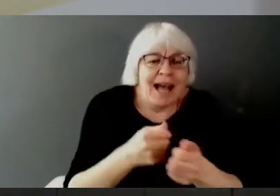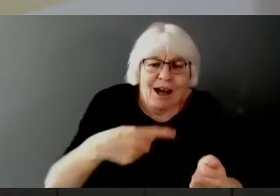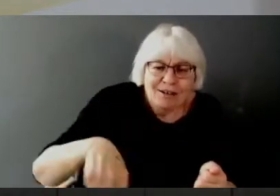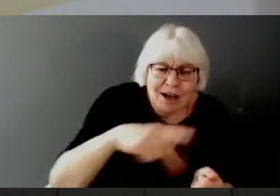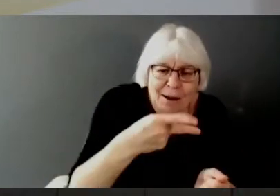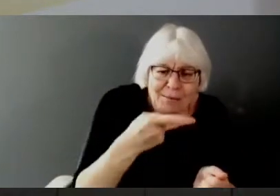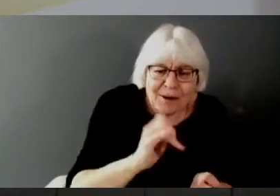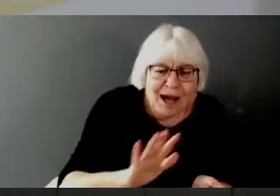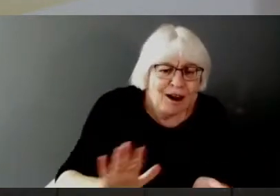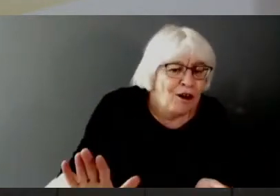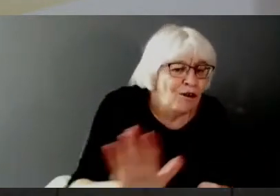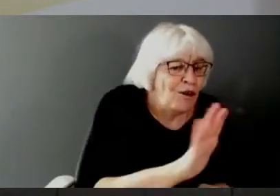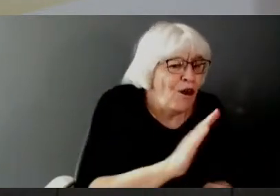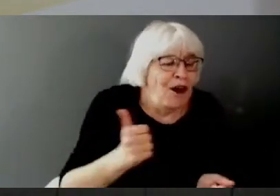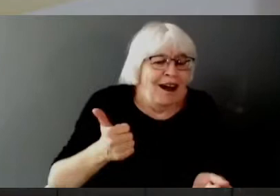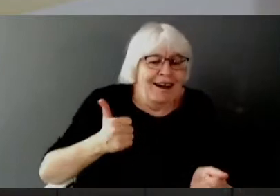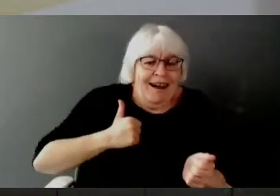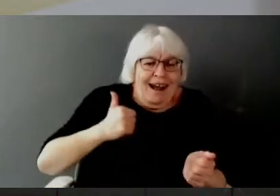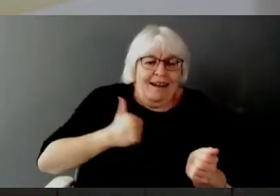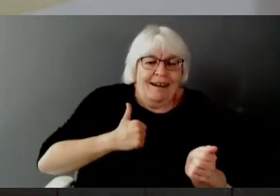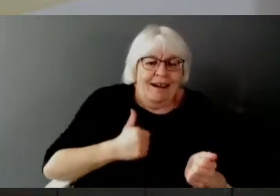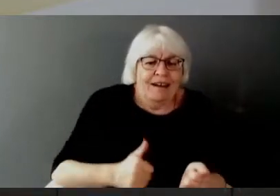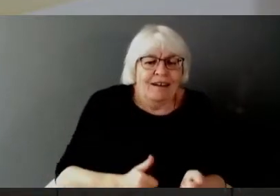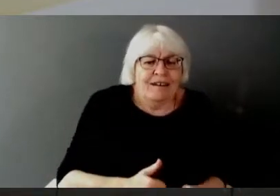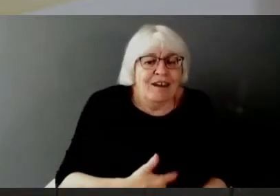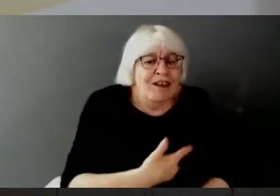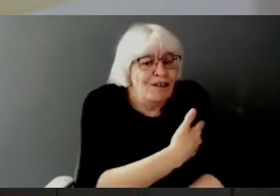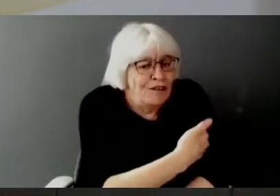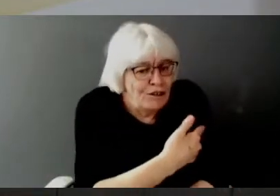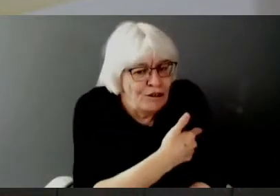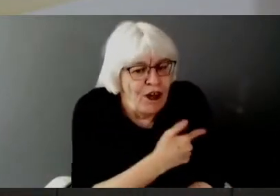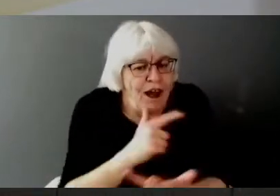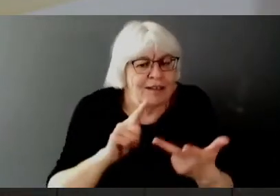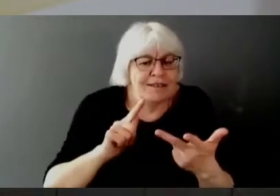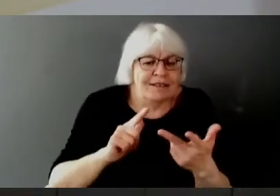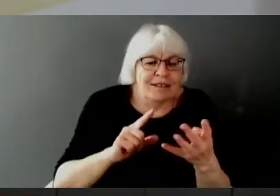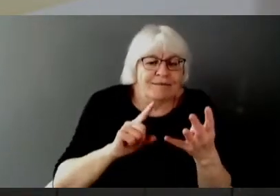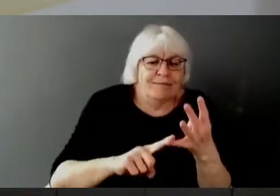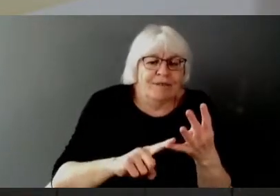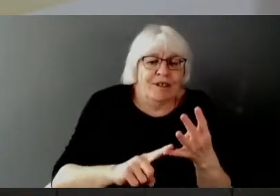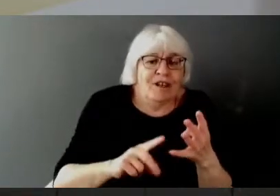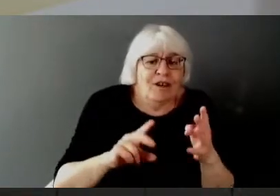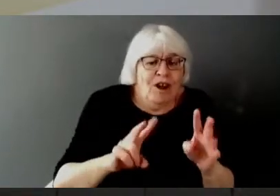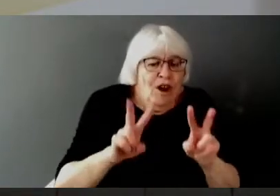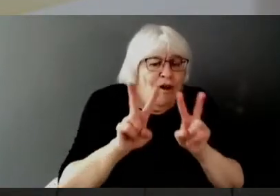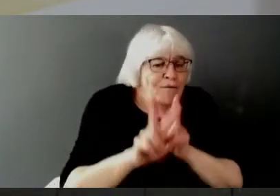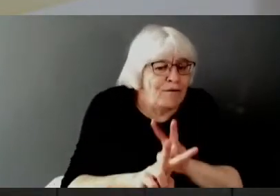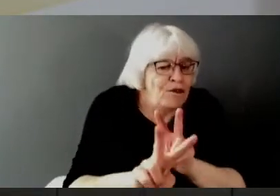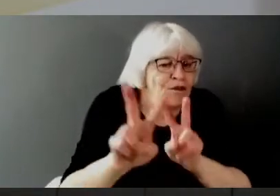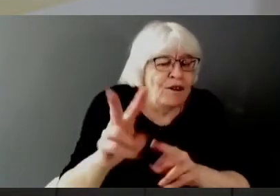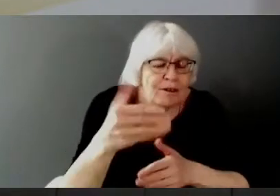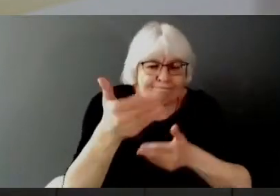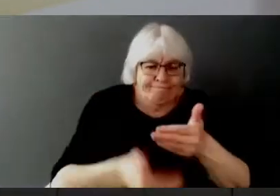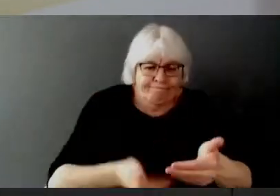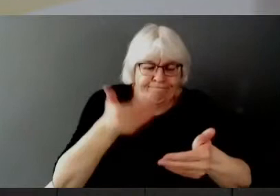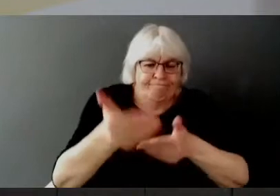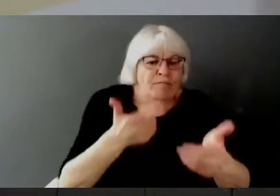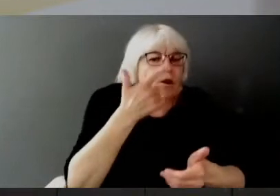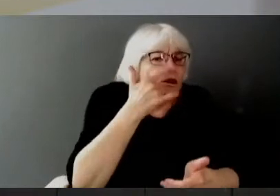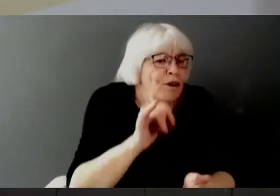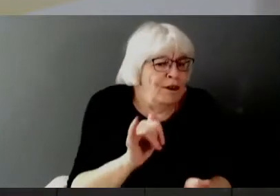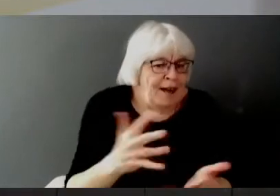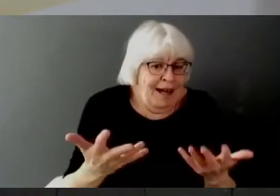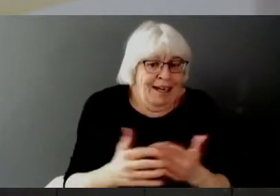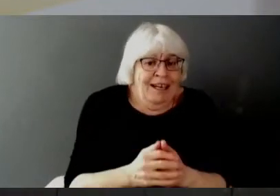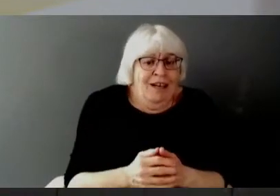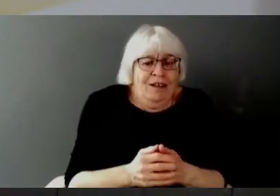also wakes and funerals. There is one new case of COVID-19 to report today. This individual is a male in his 30s with a